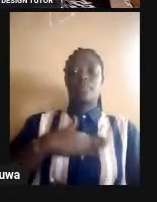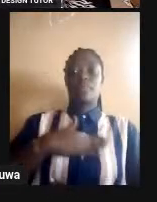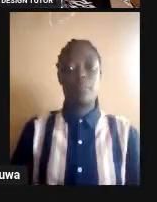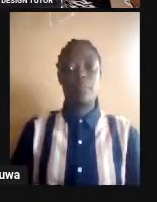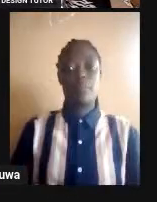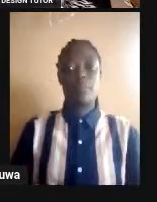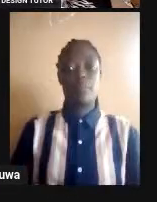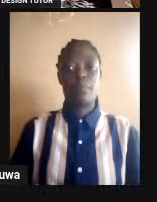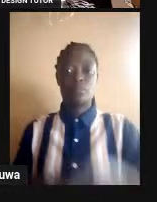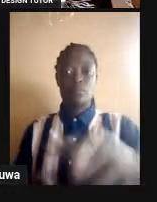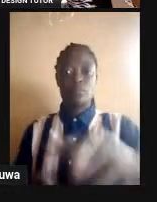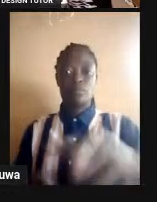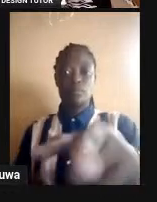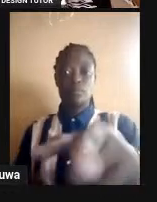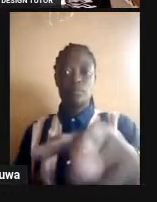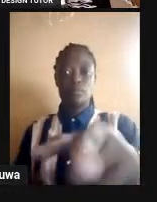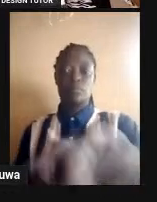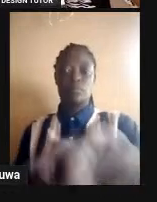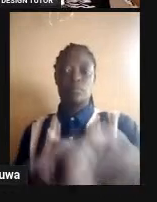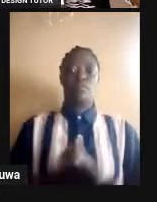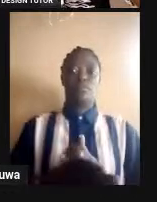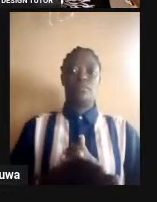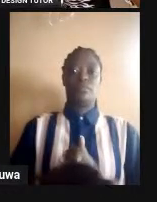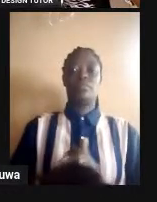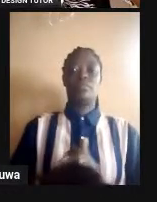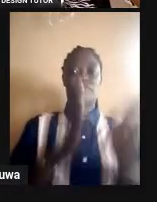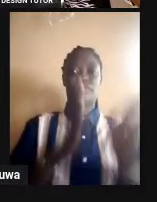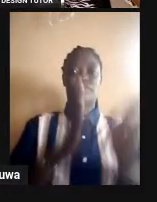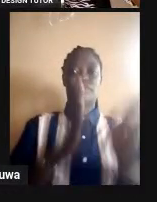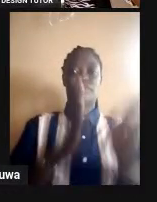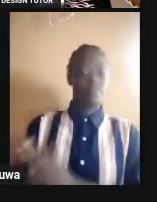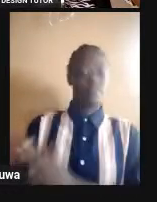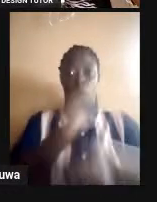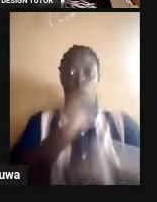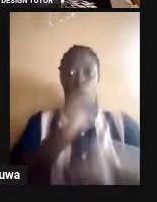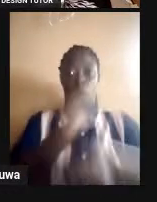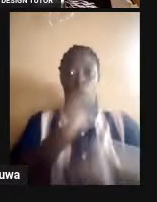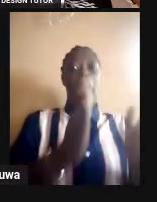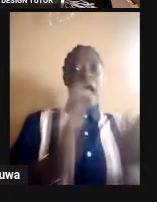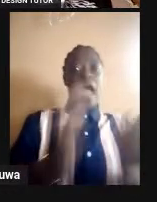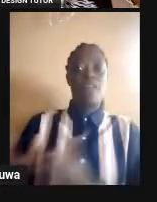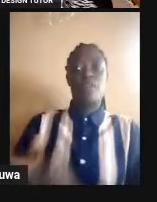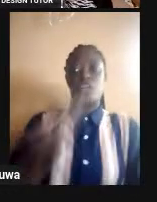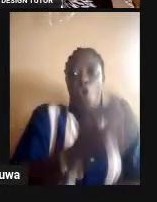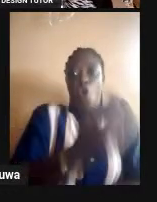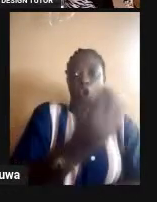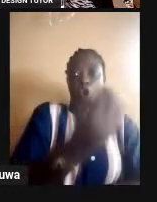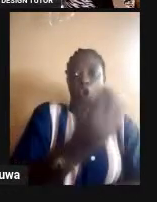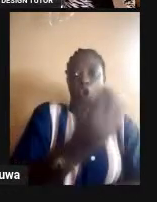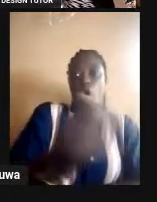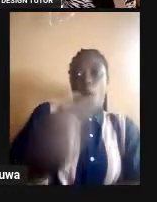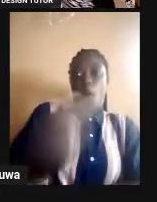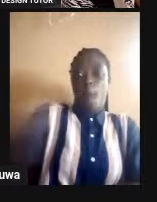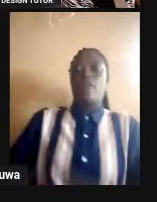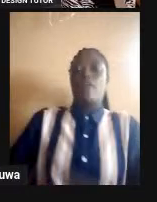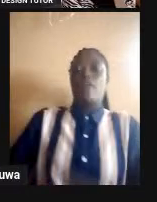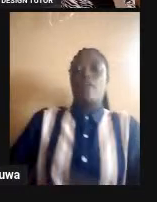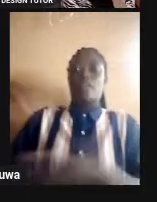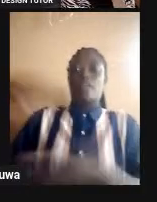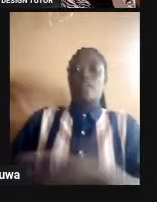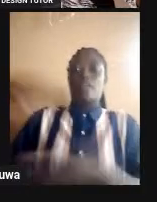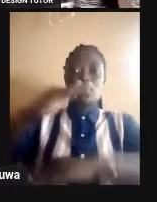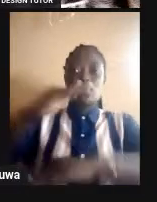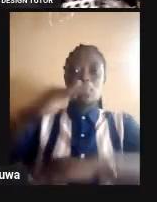is or your plates, in order of size from big to small. That is your exercise for